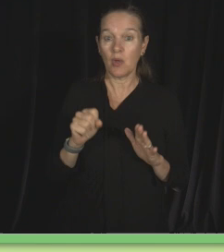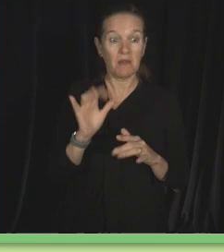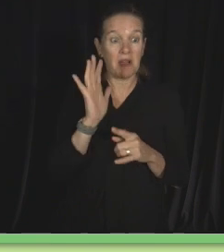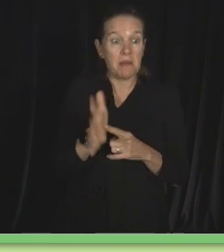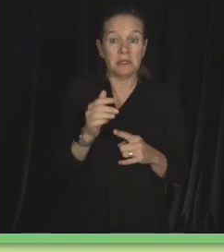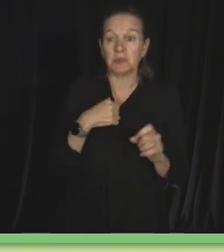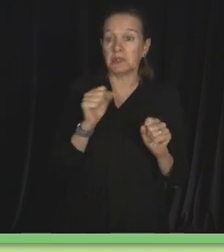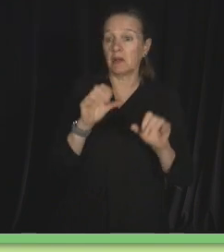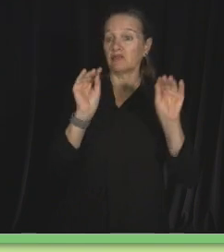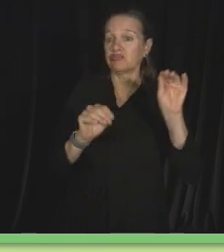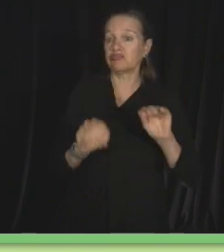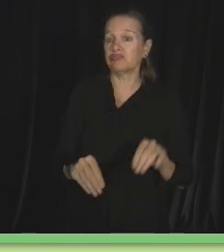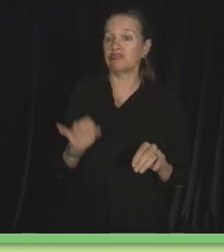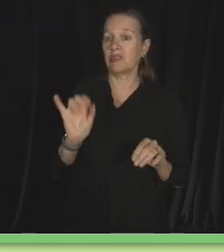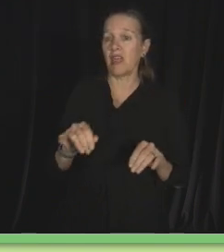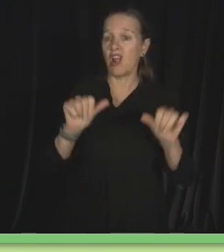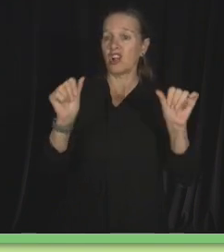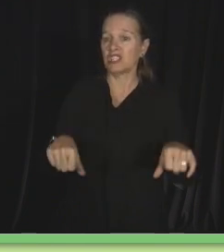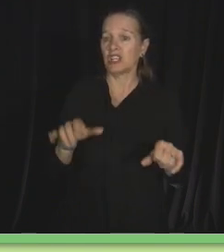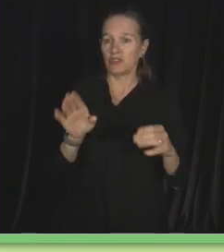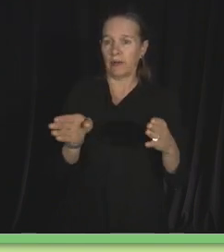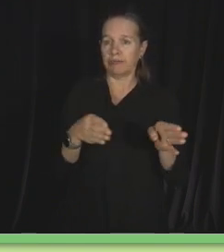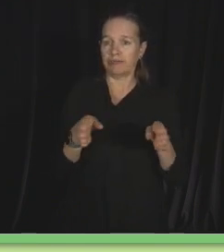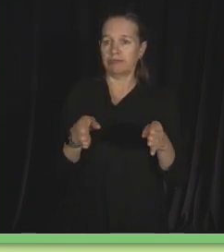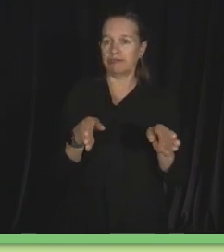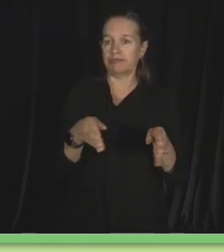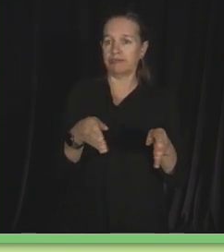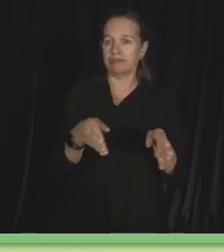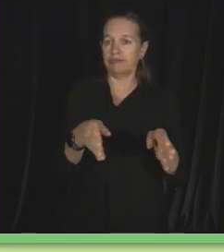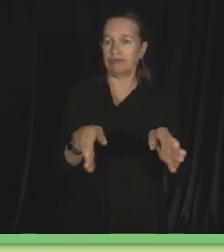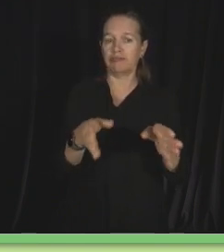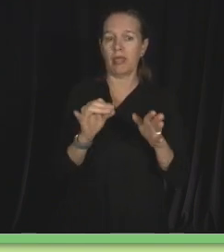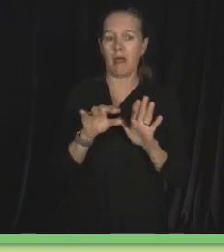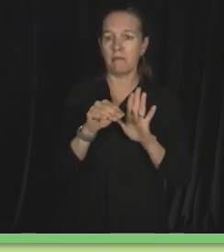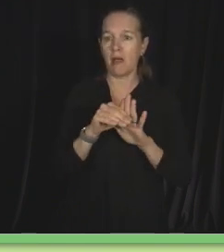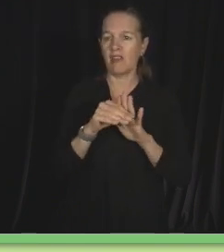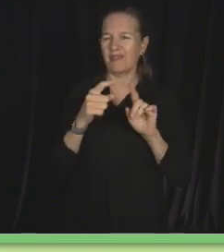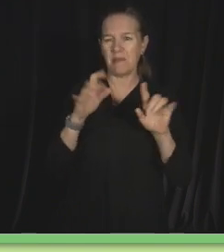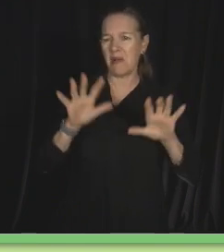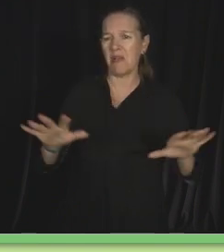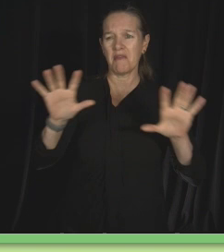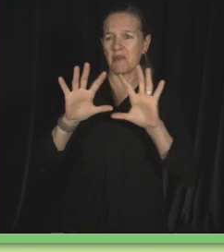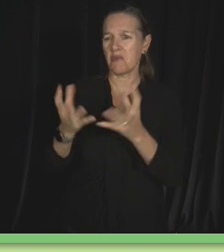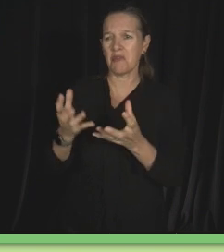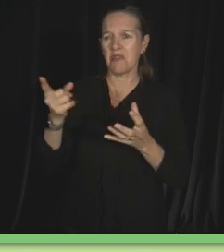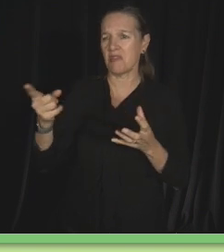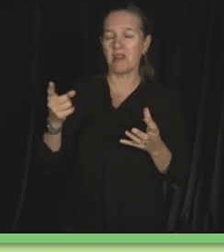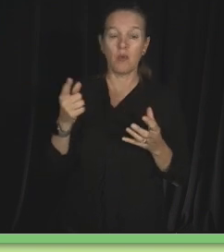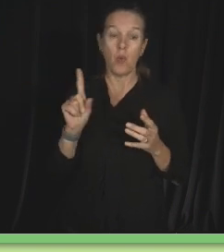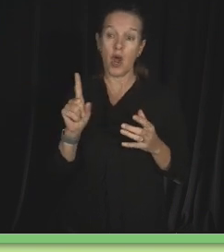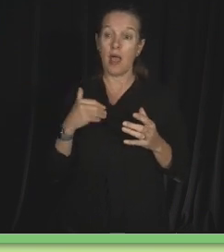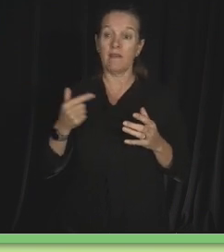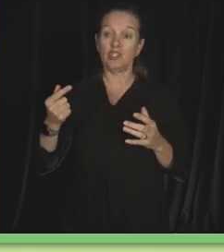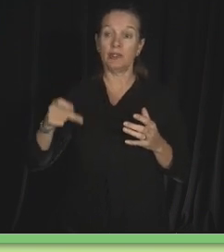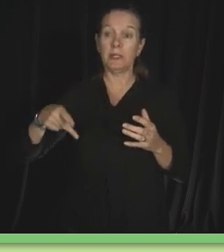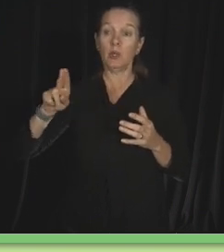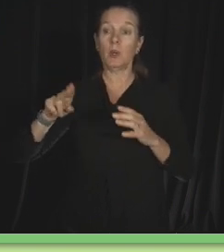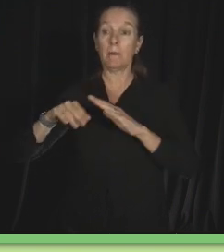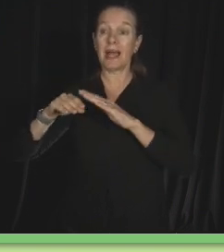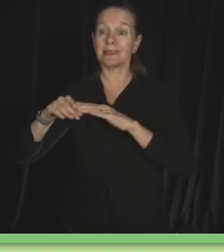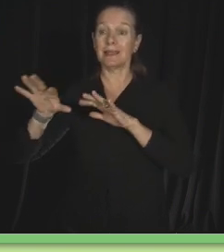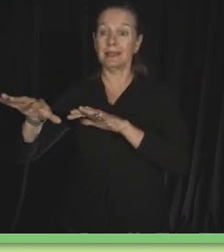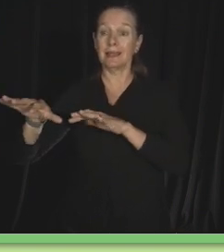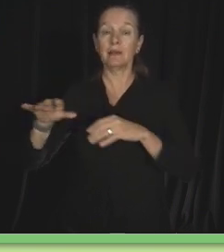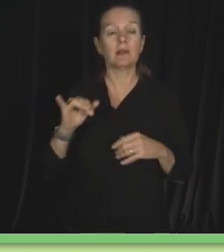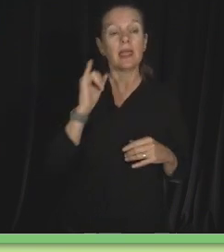this architecture serving models from multiple regions in the world where I had GPU capacity. And with 5 minutes more, if we